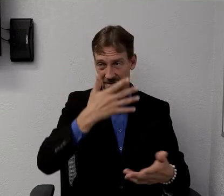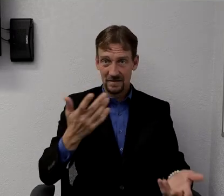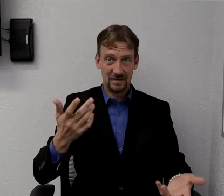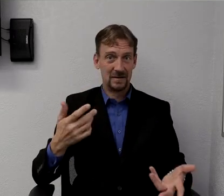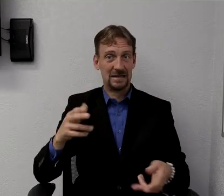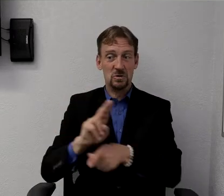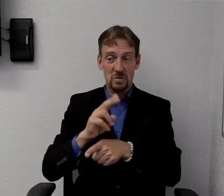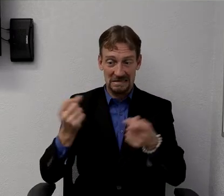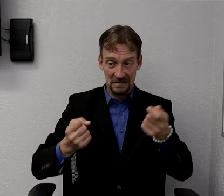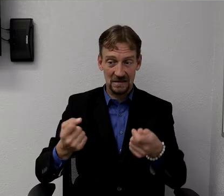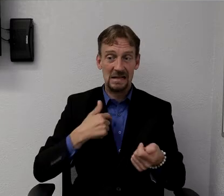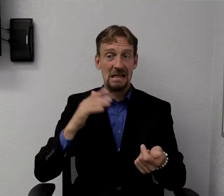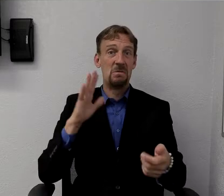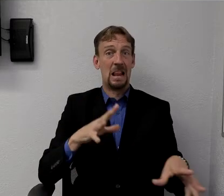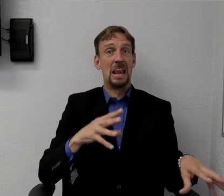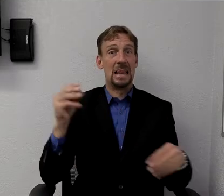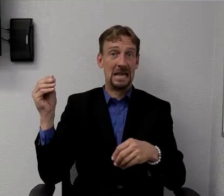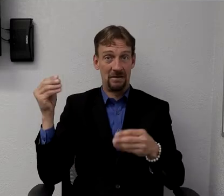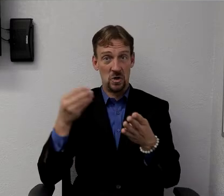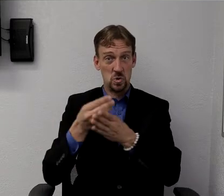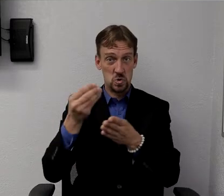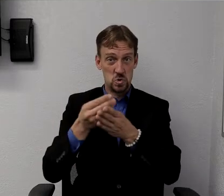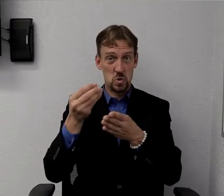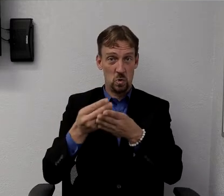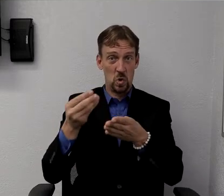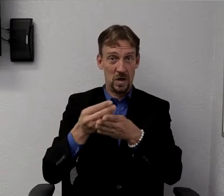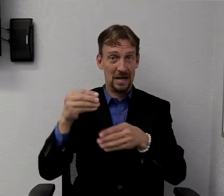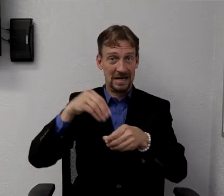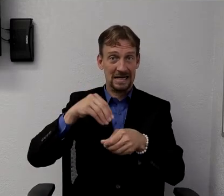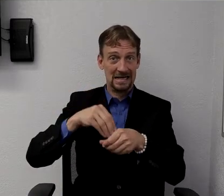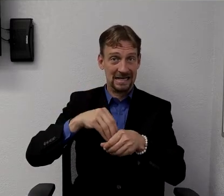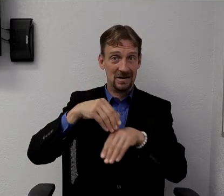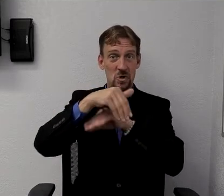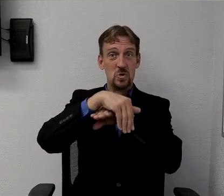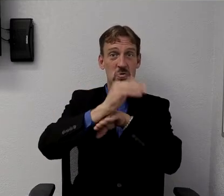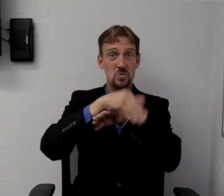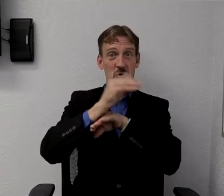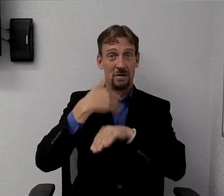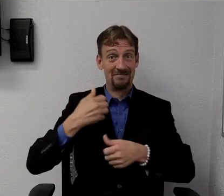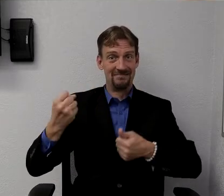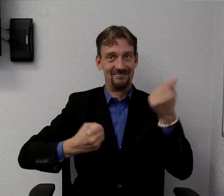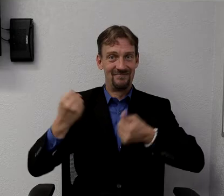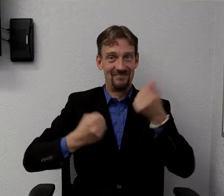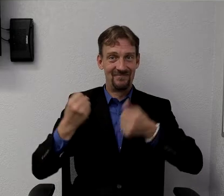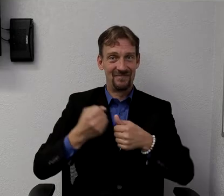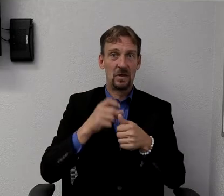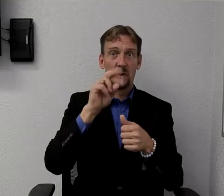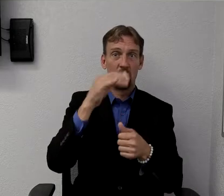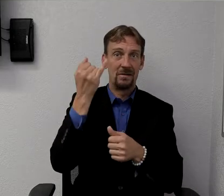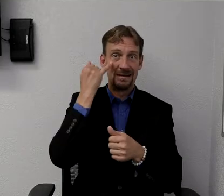the groceries, in the trunk of my car, or if they have to be refrigerated, I will put them in